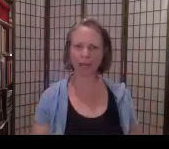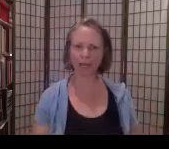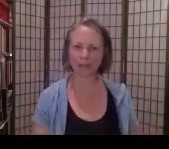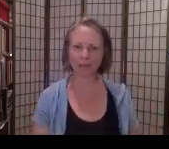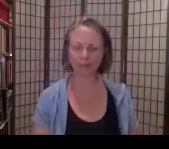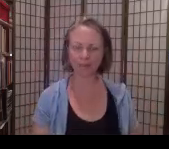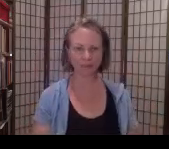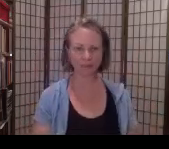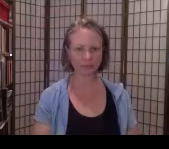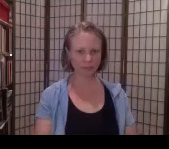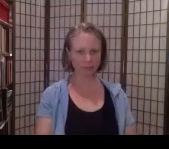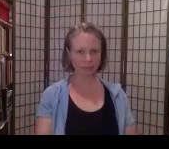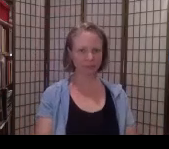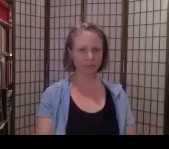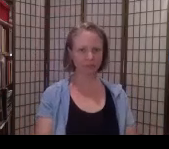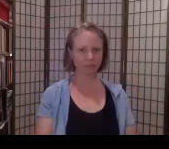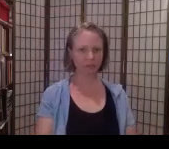way